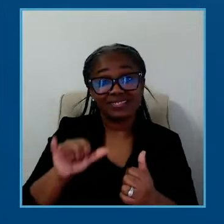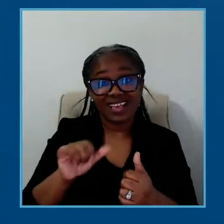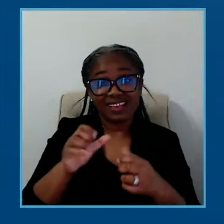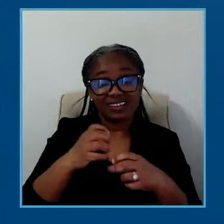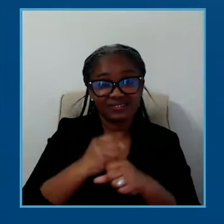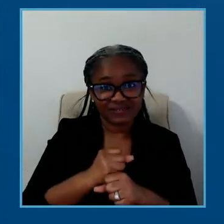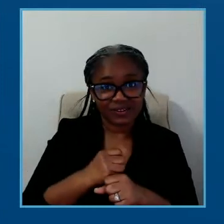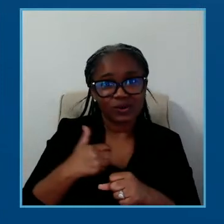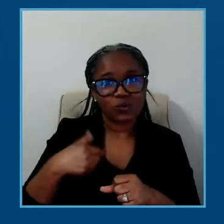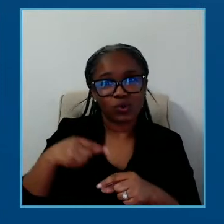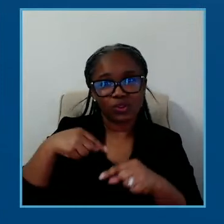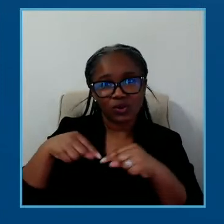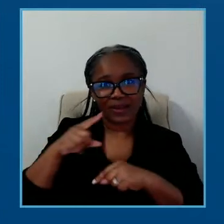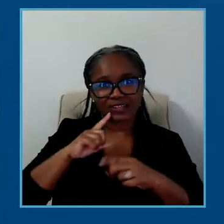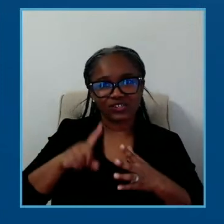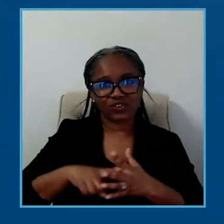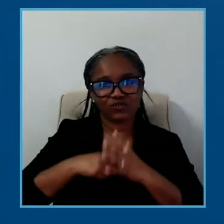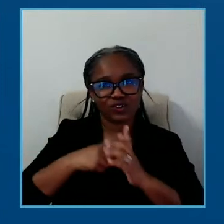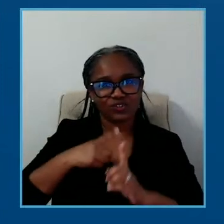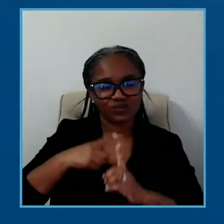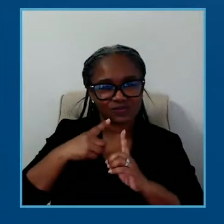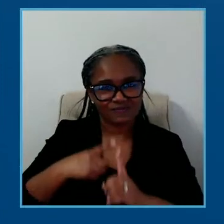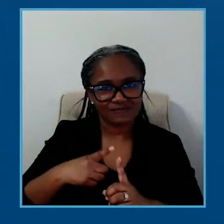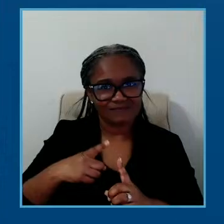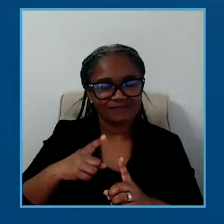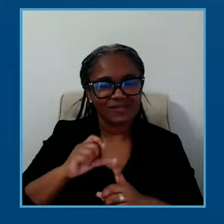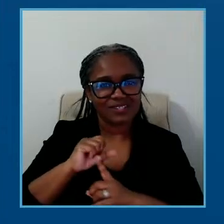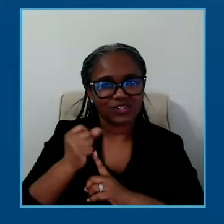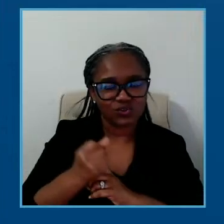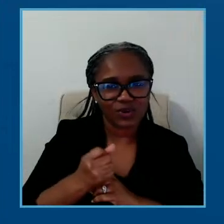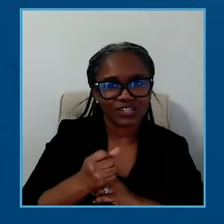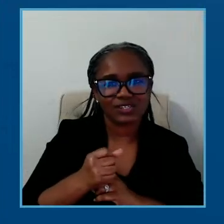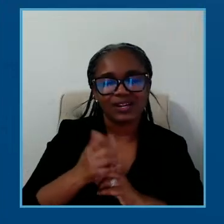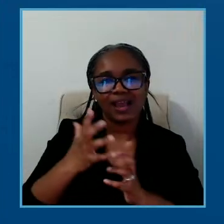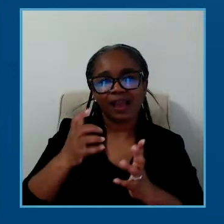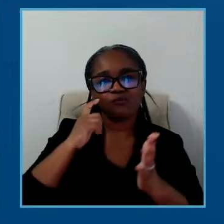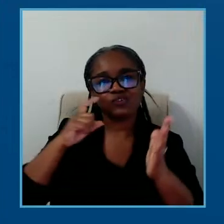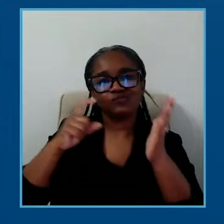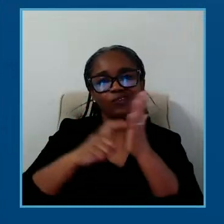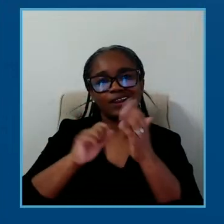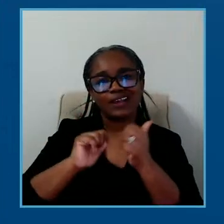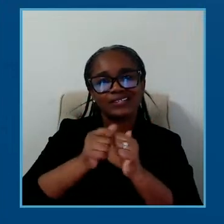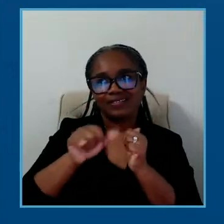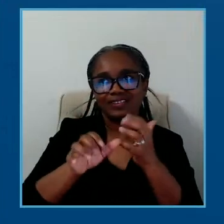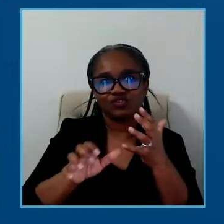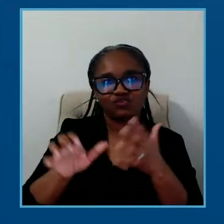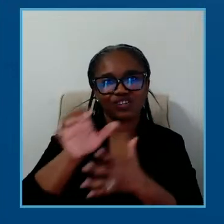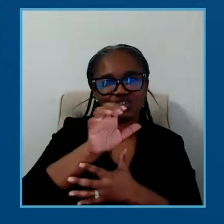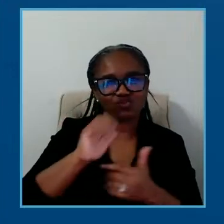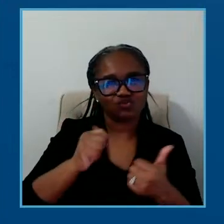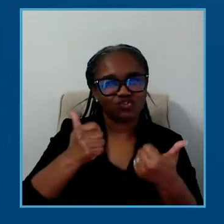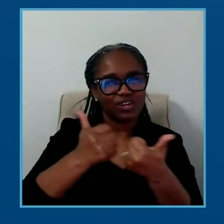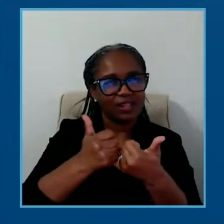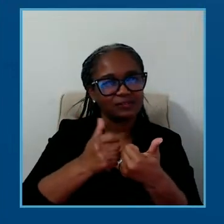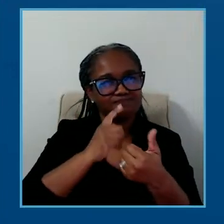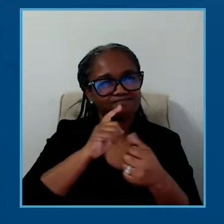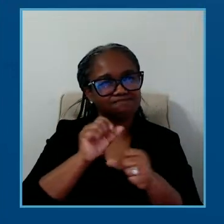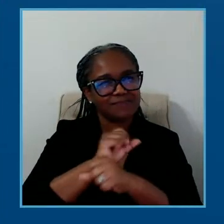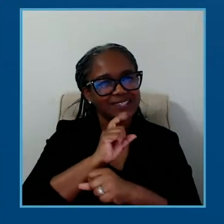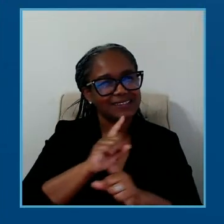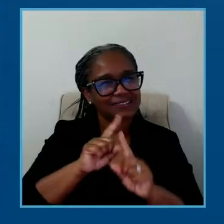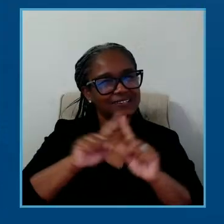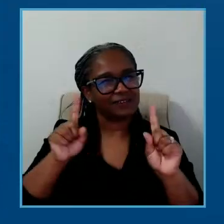want to recognize how this credential challenge is so different from the standard